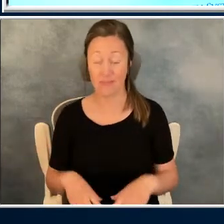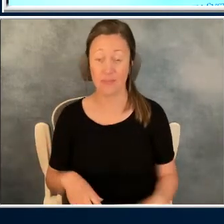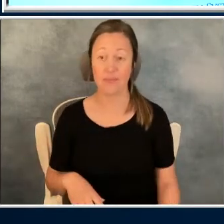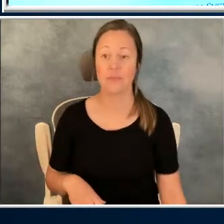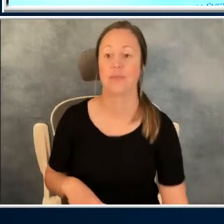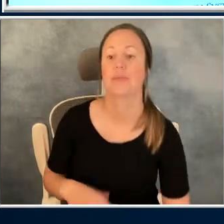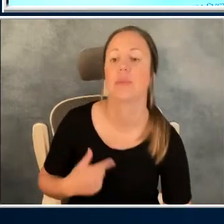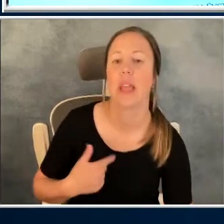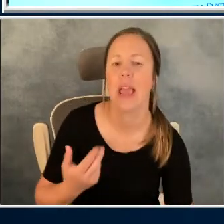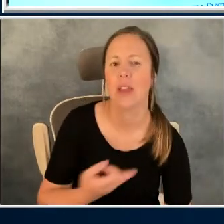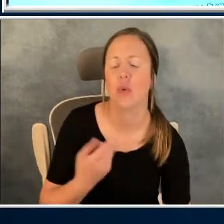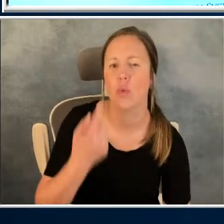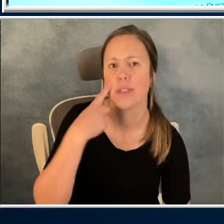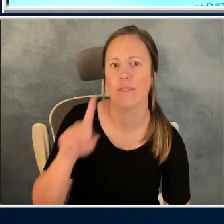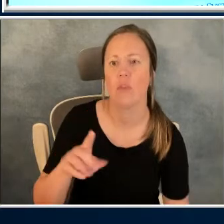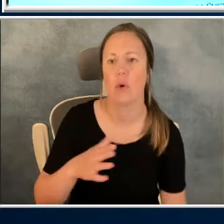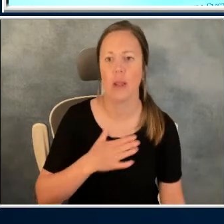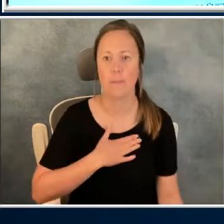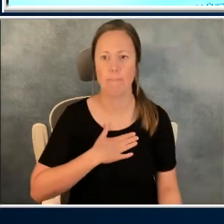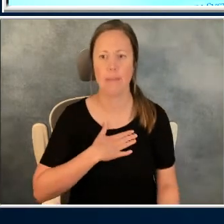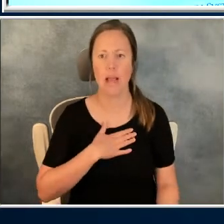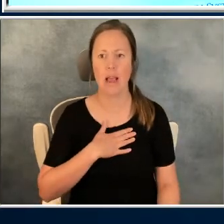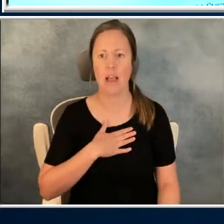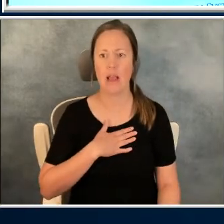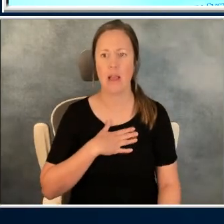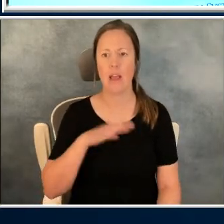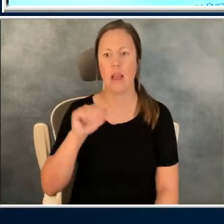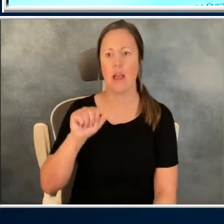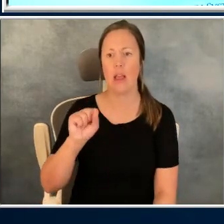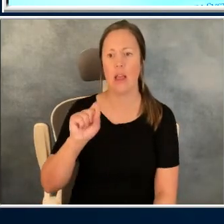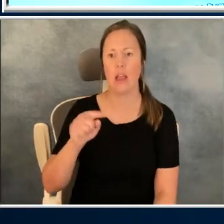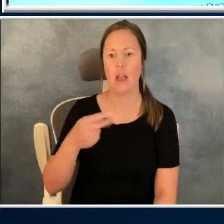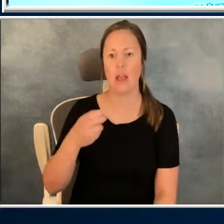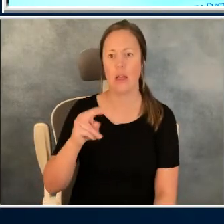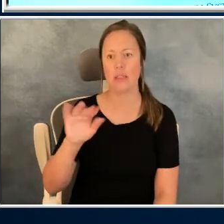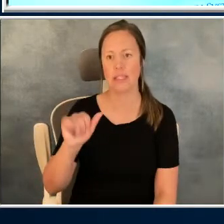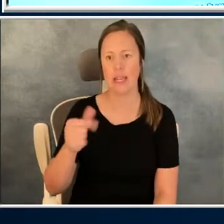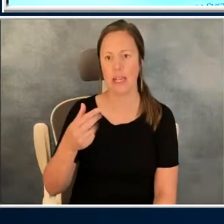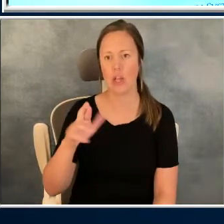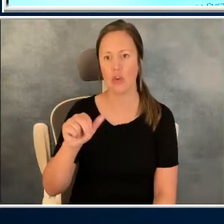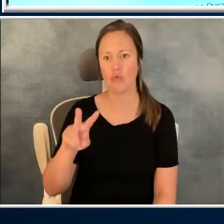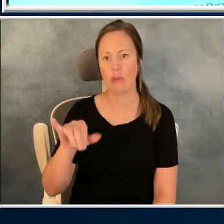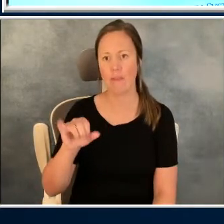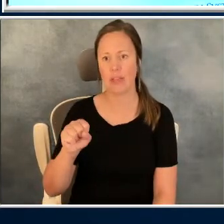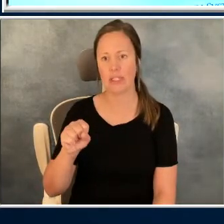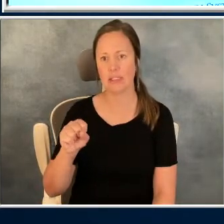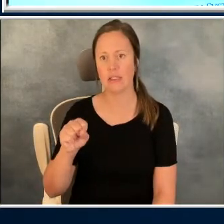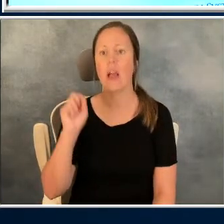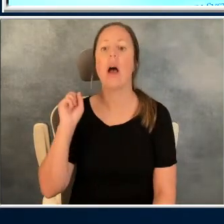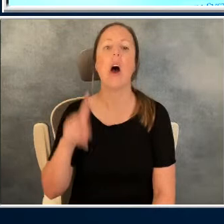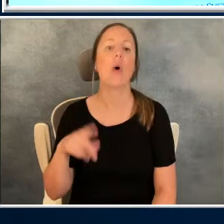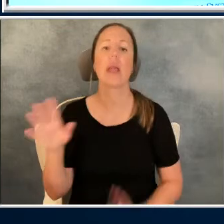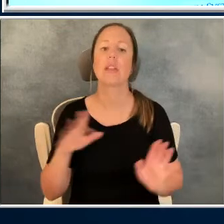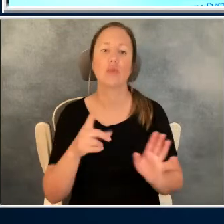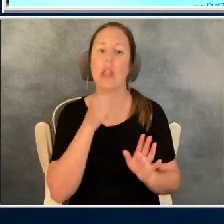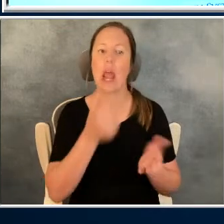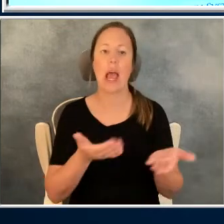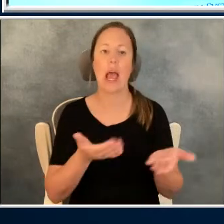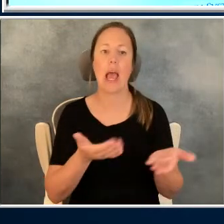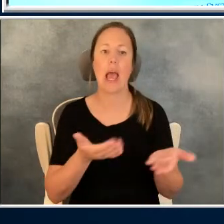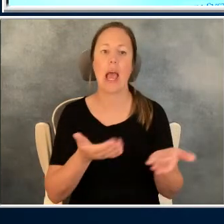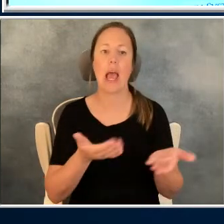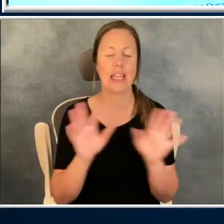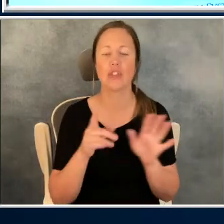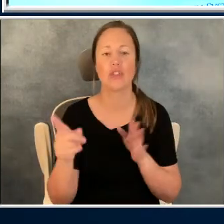for myasthenia gravis 30 plus years. Oh, so she's sharing. She's not asking you for a good brand name Mestinone. Yeah. So she's